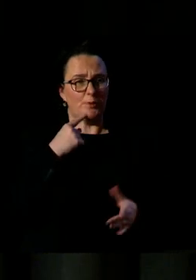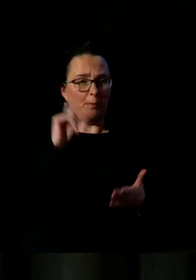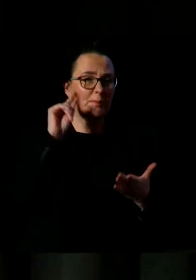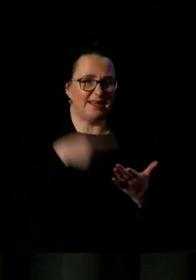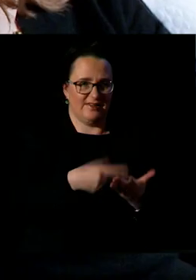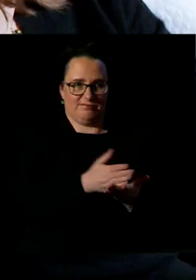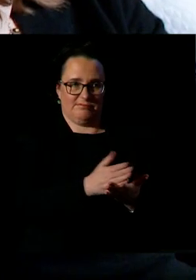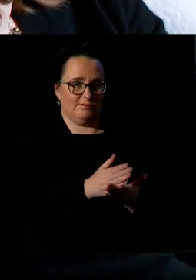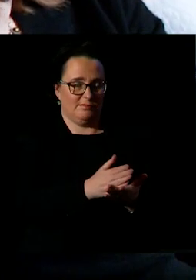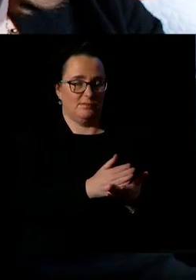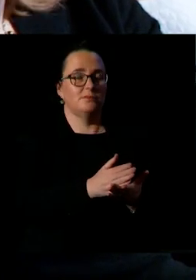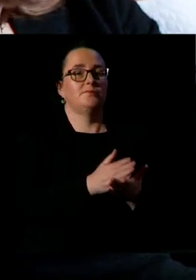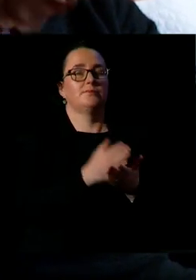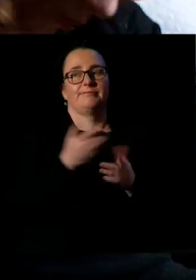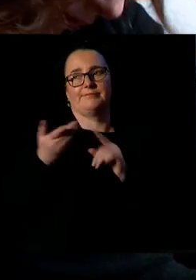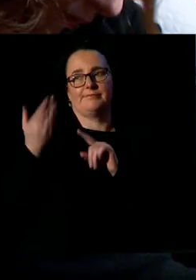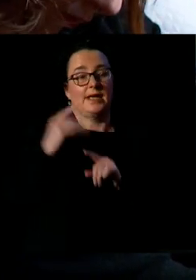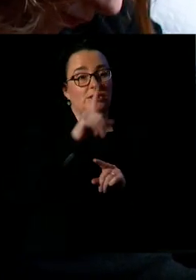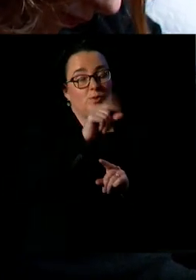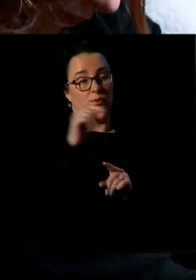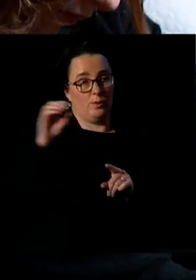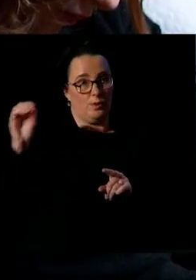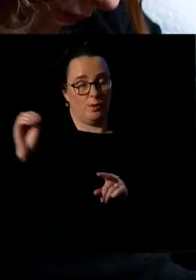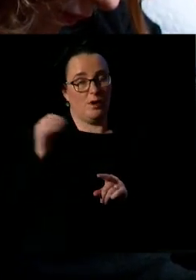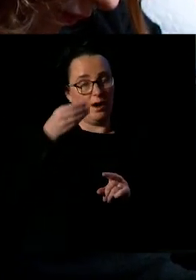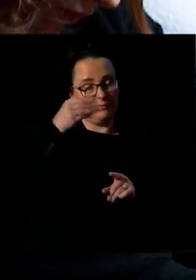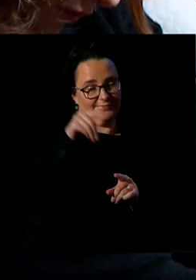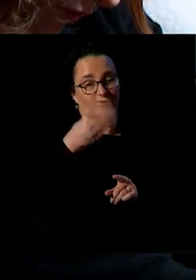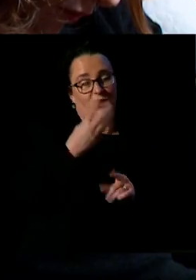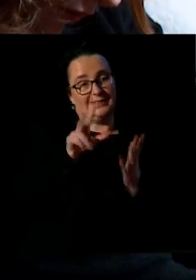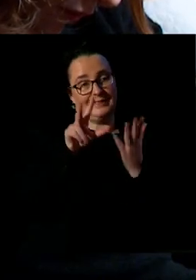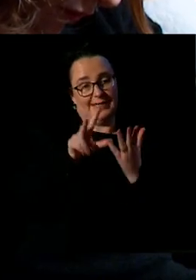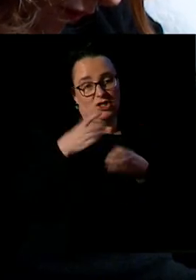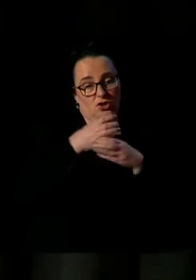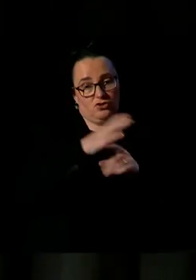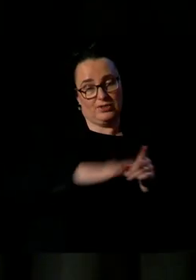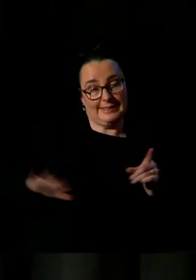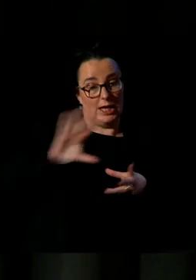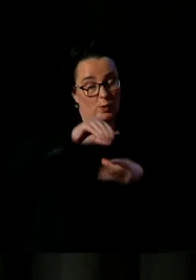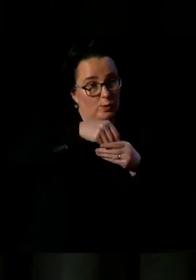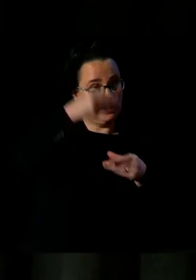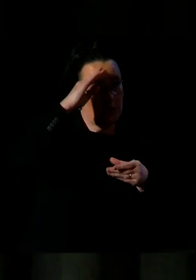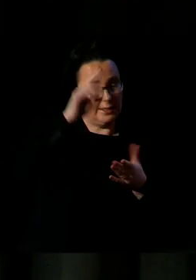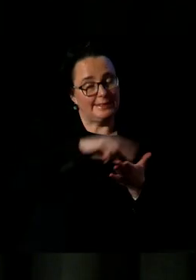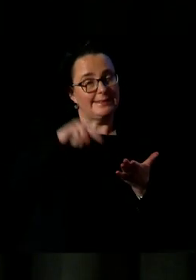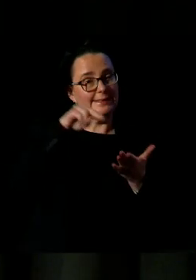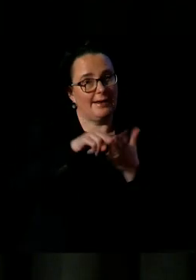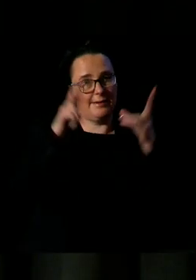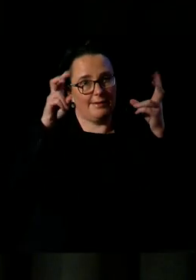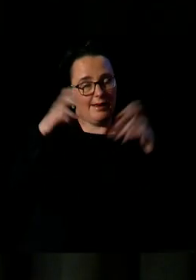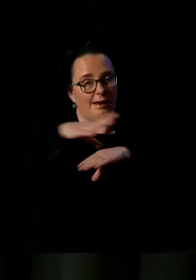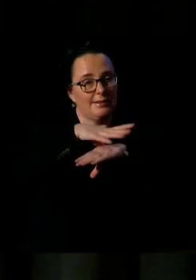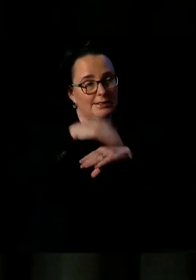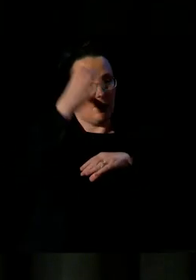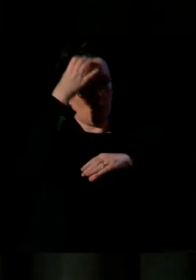it. In the year 2000, Ireland was one of 48 nations that signed the Stockholm Declaration,